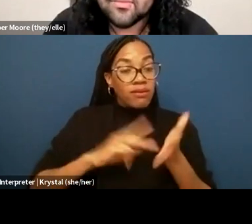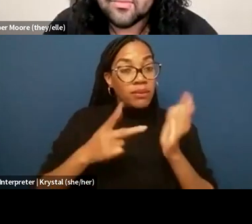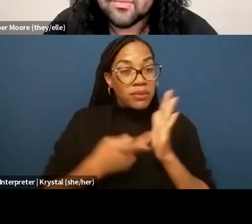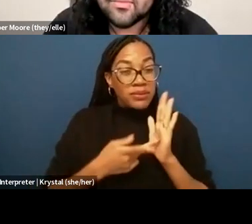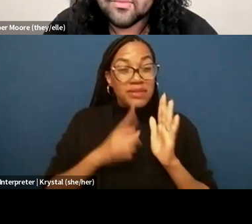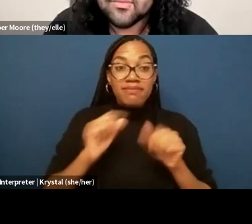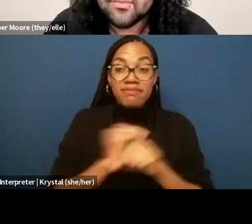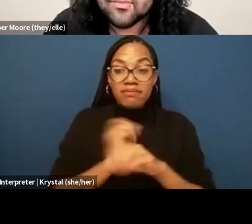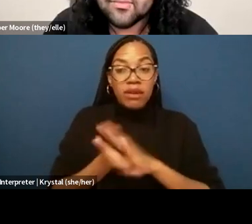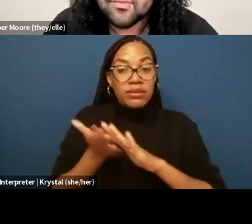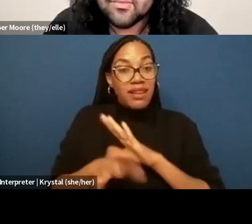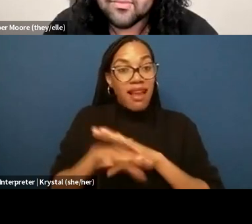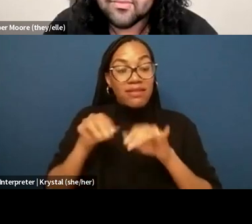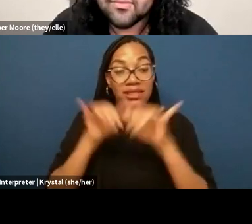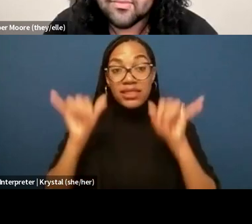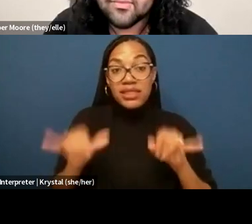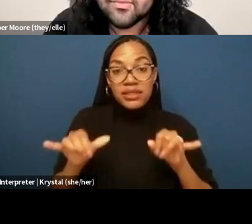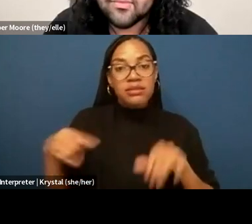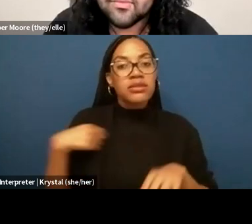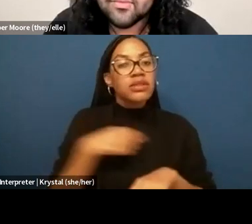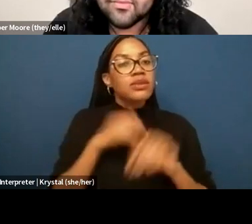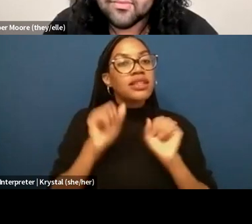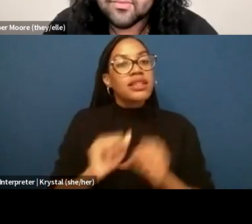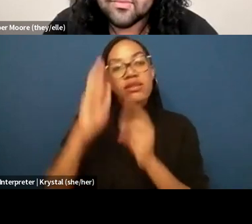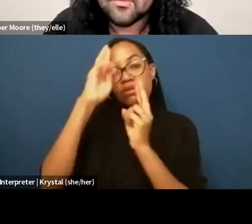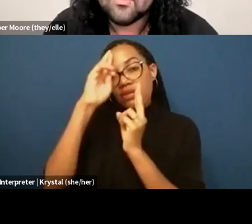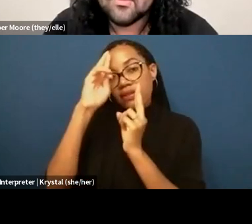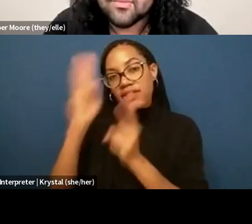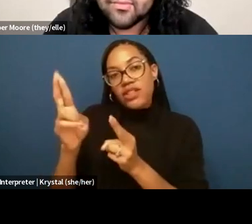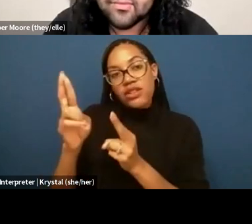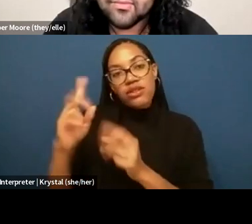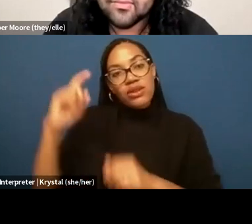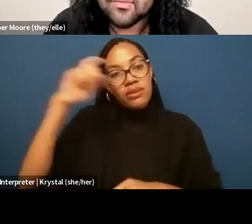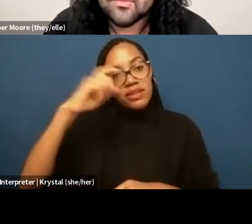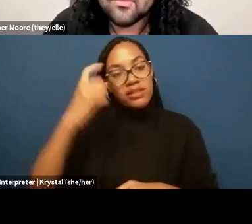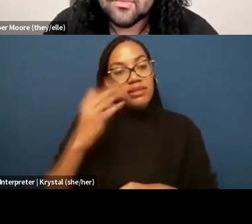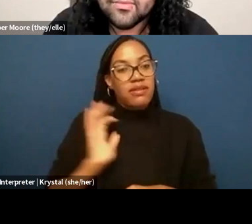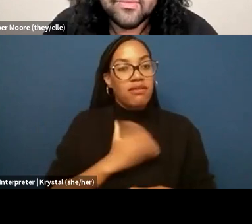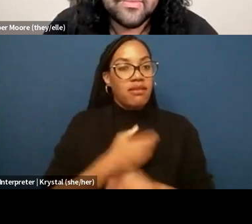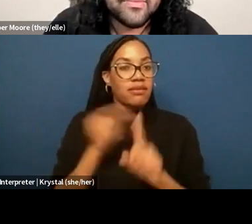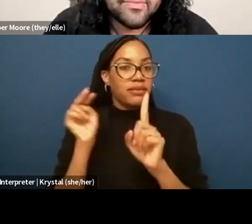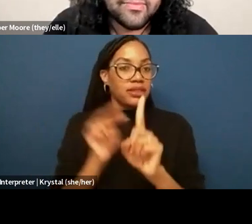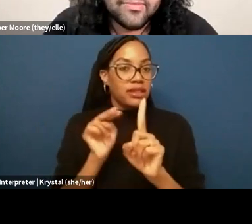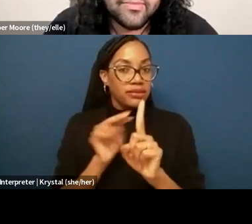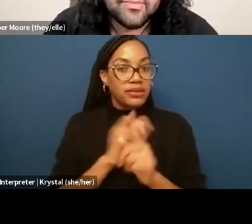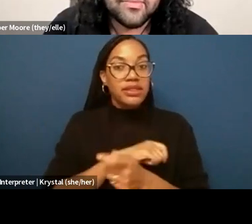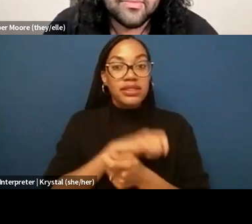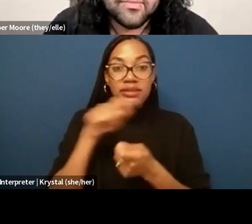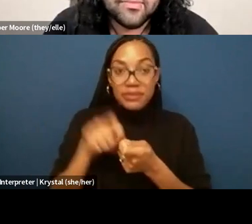system is so that we can revere the wisdom of our perception, particularly